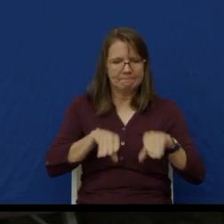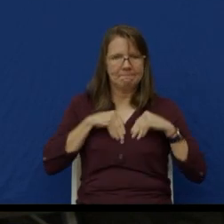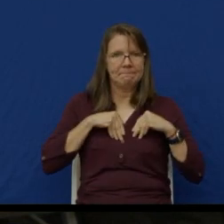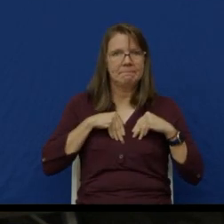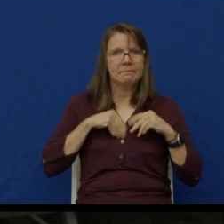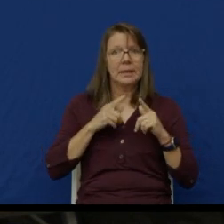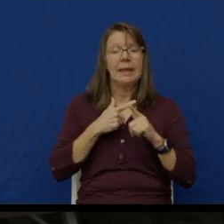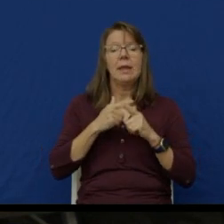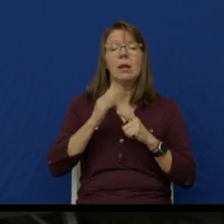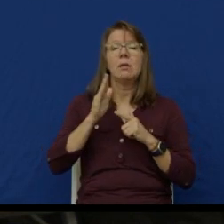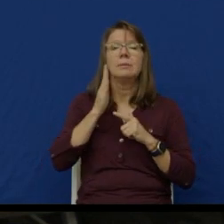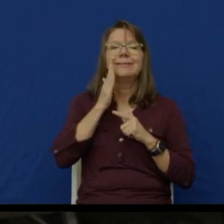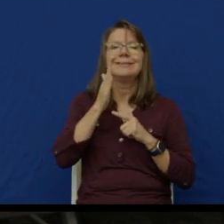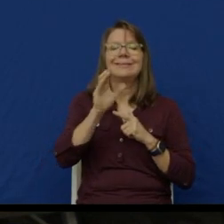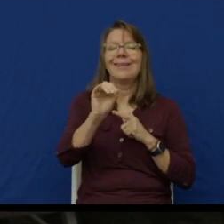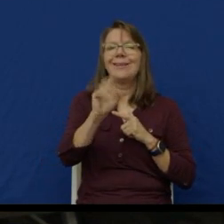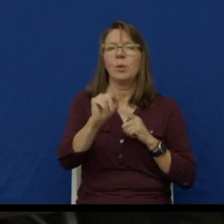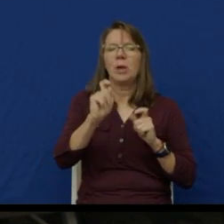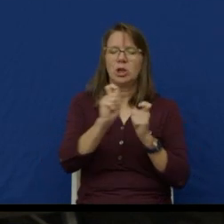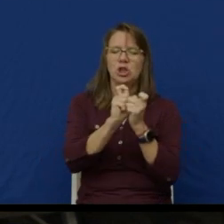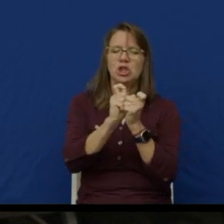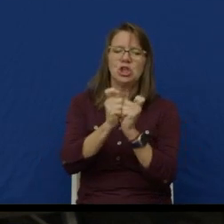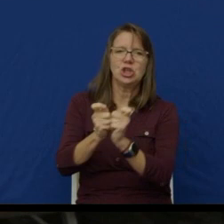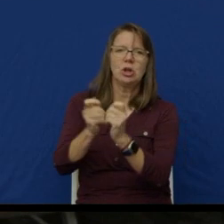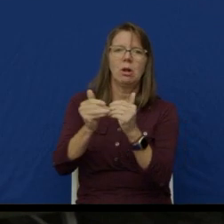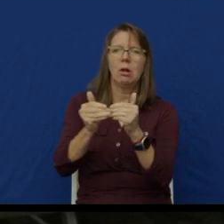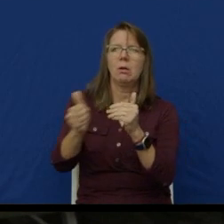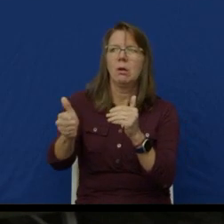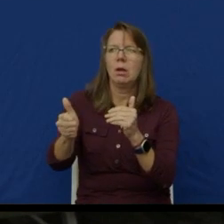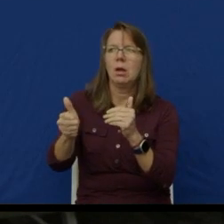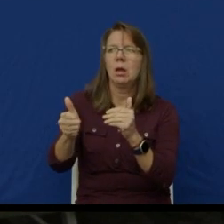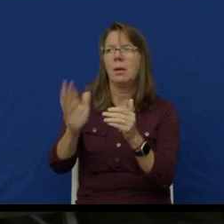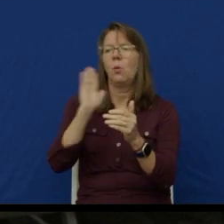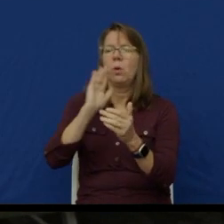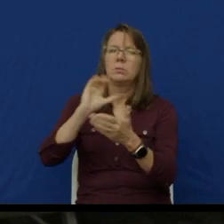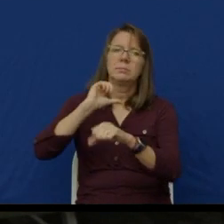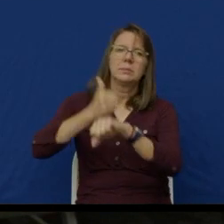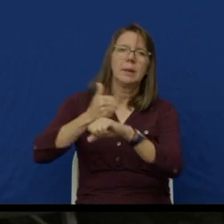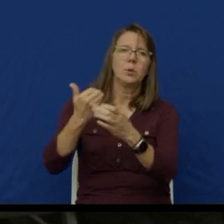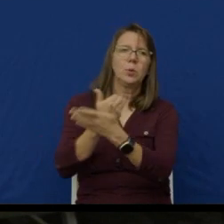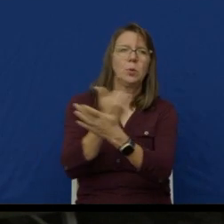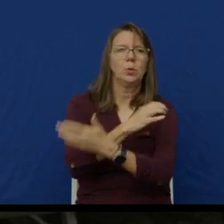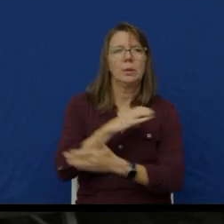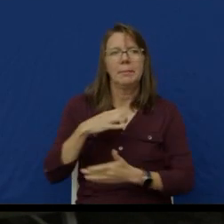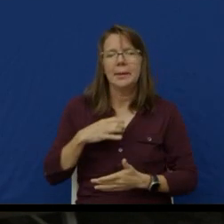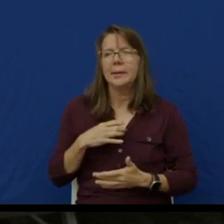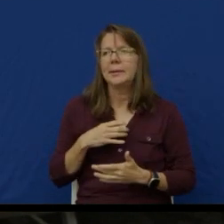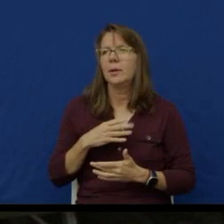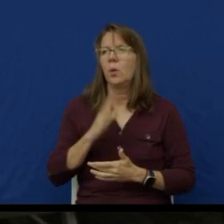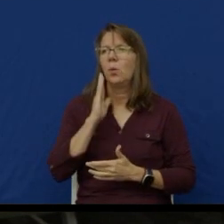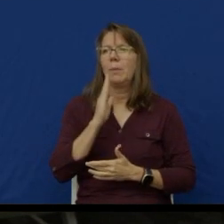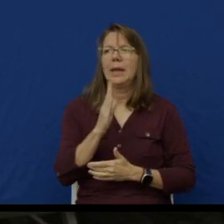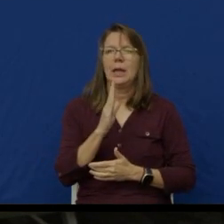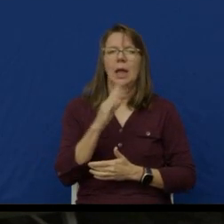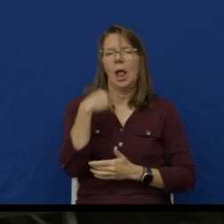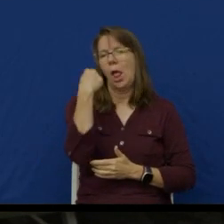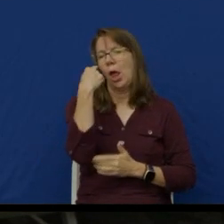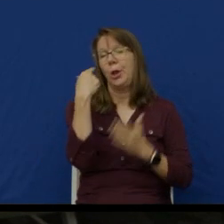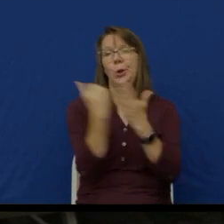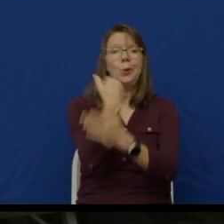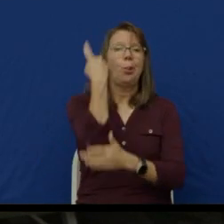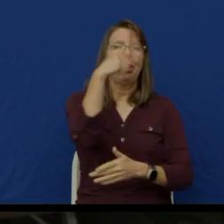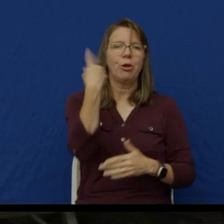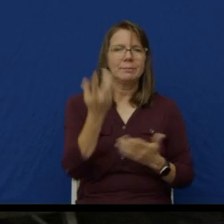in October, especially since we have new committees we established yesterday. There will be a new look as we